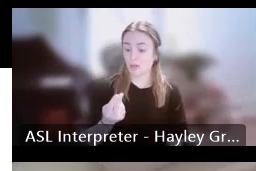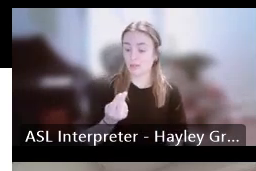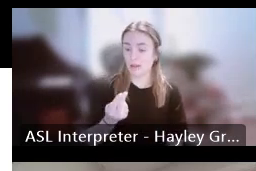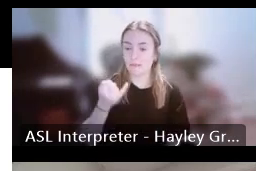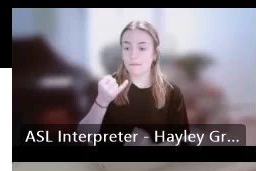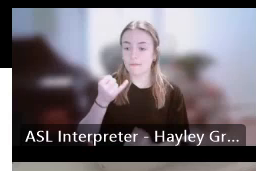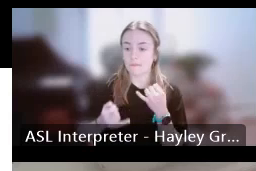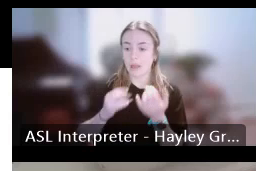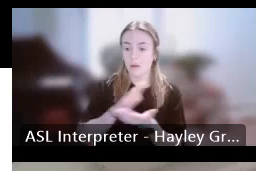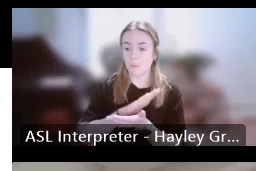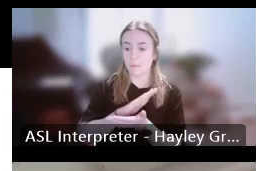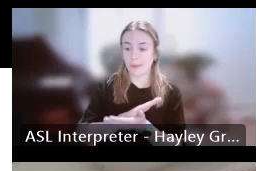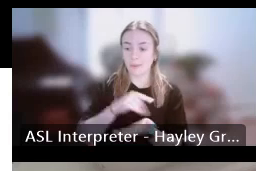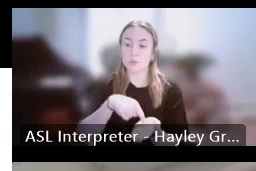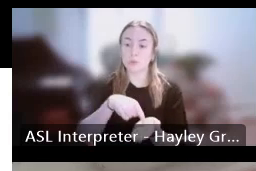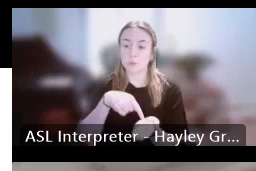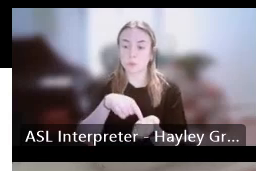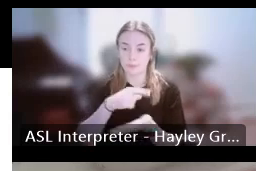Okay?